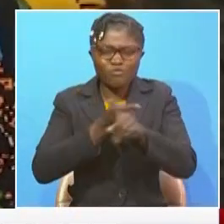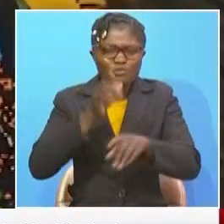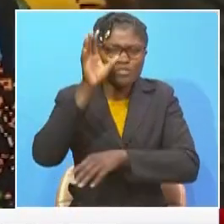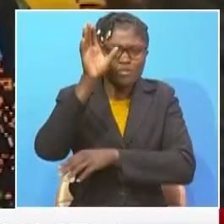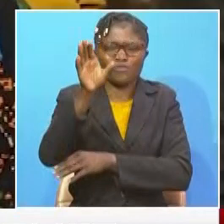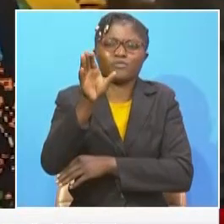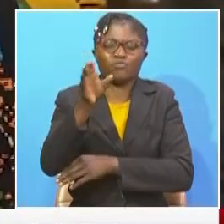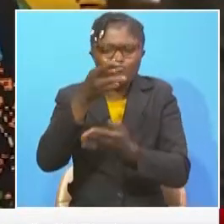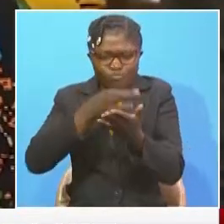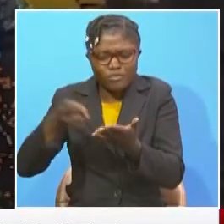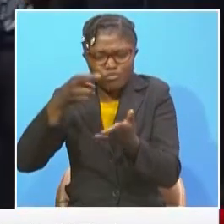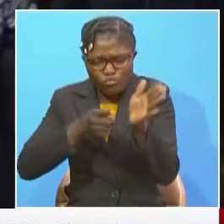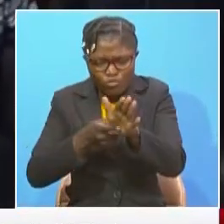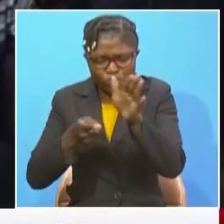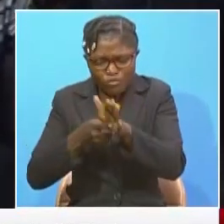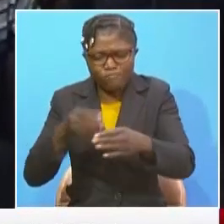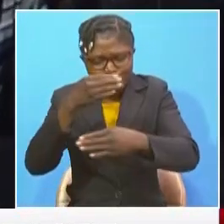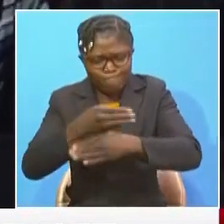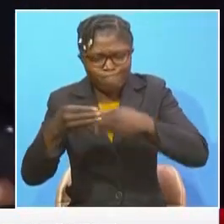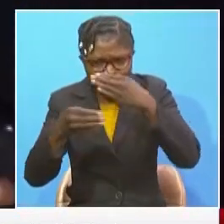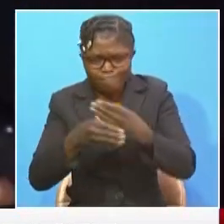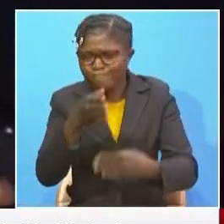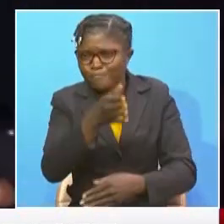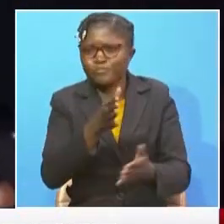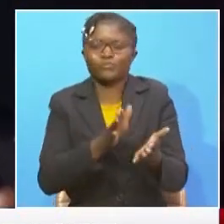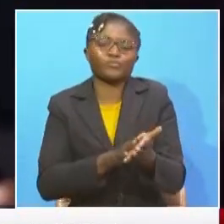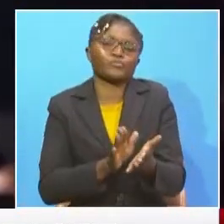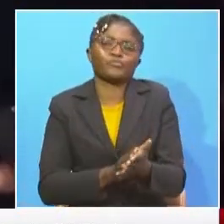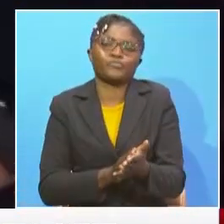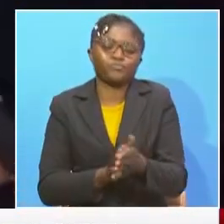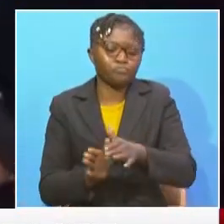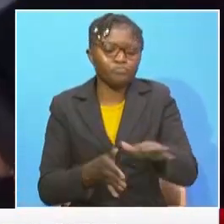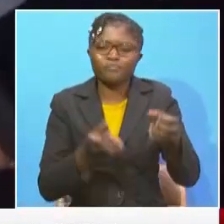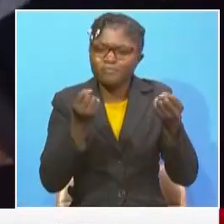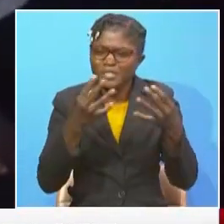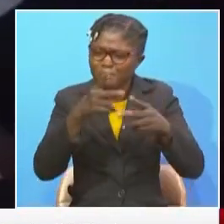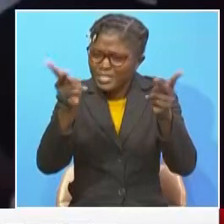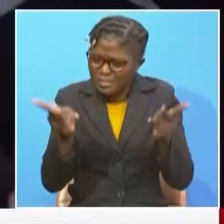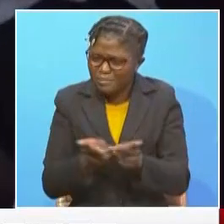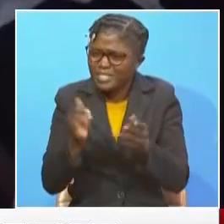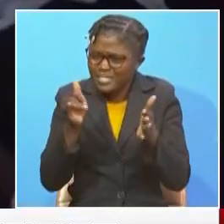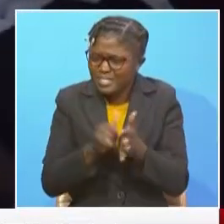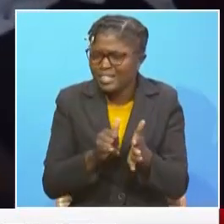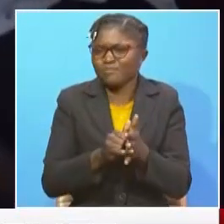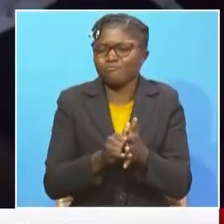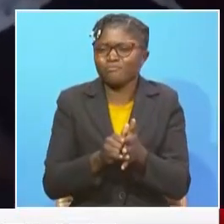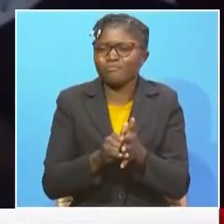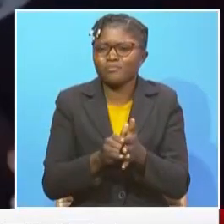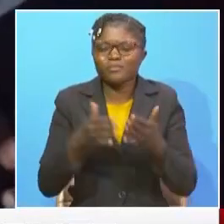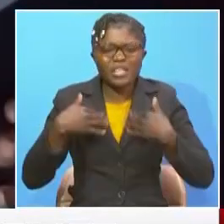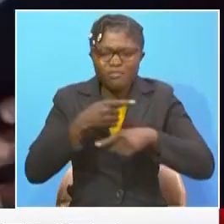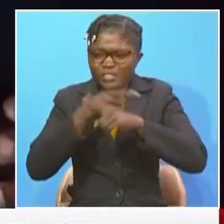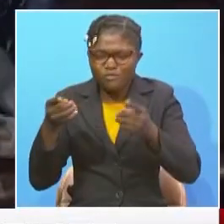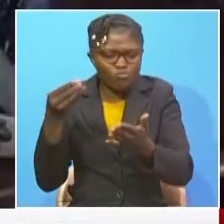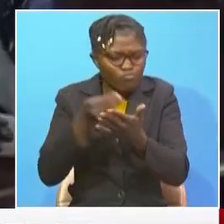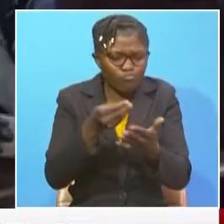Kasune for leading the foundation to the Kabamba community. There are many places where the provincial minister could have taken the